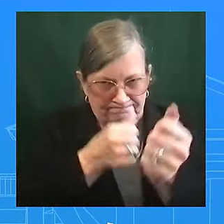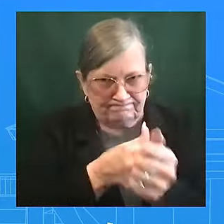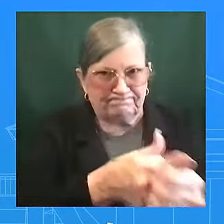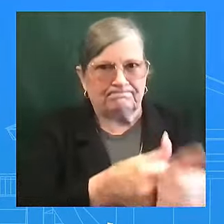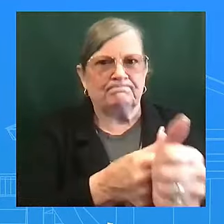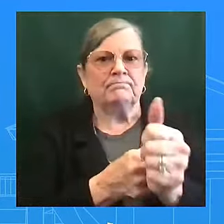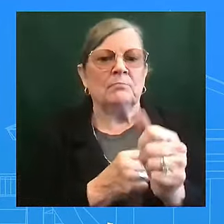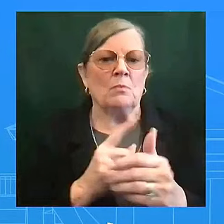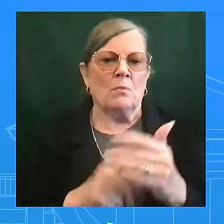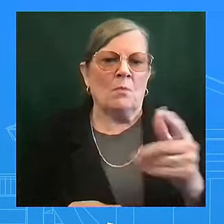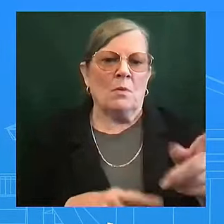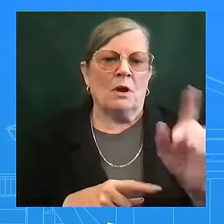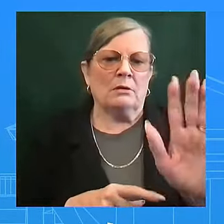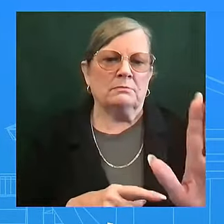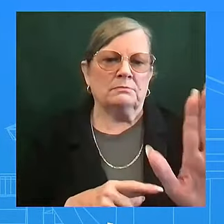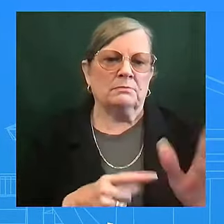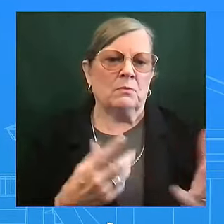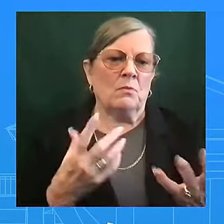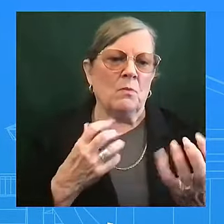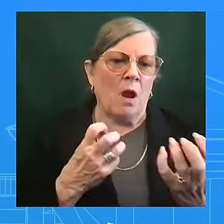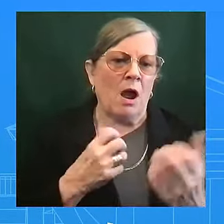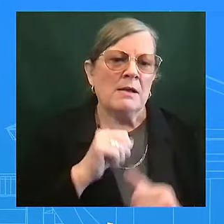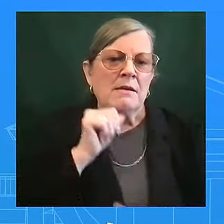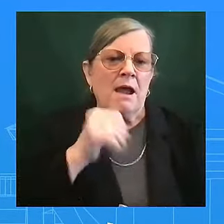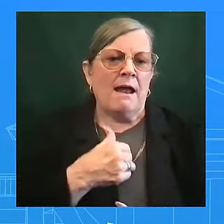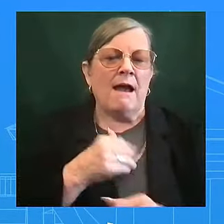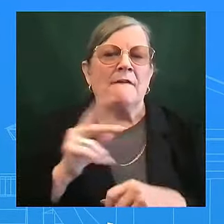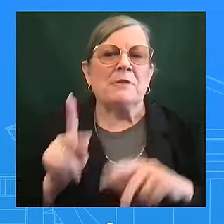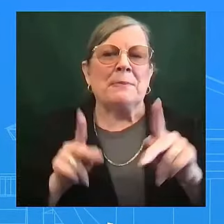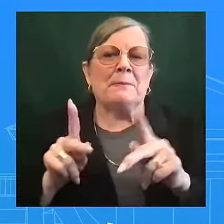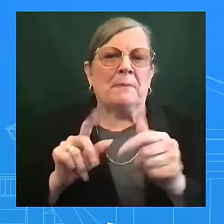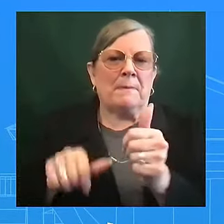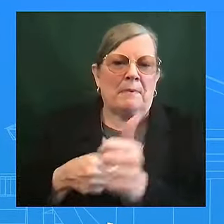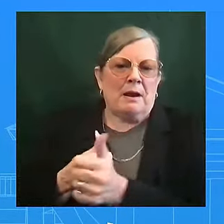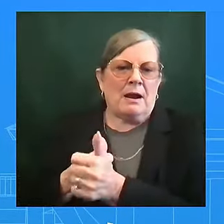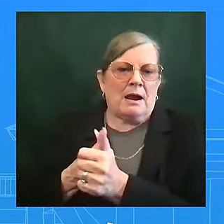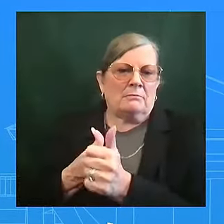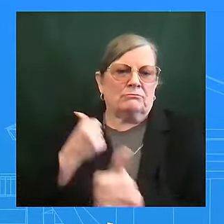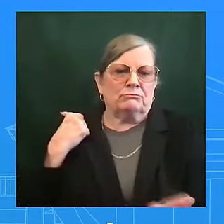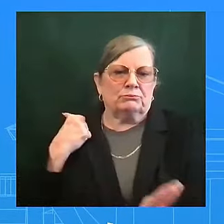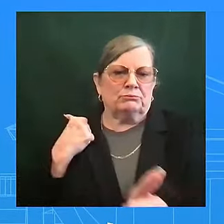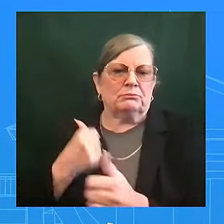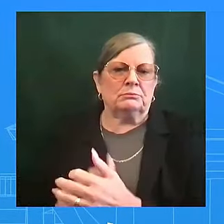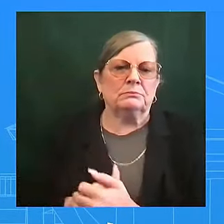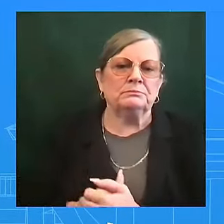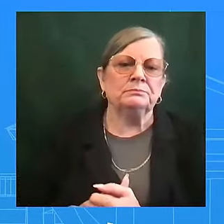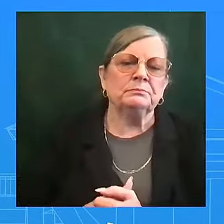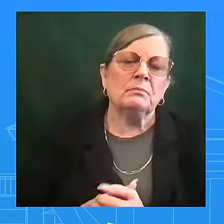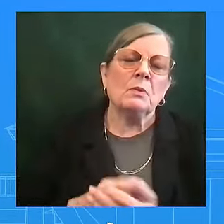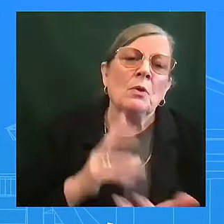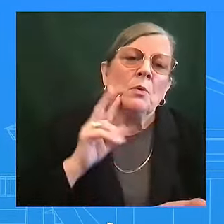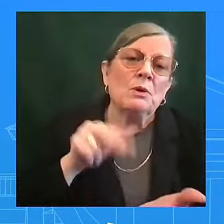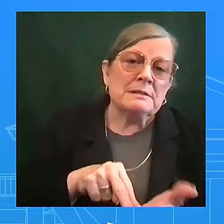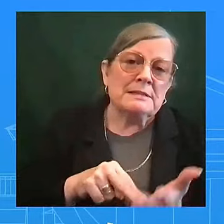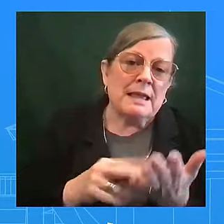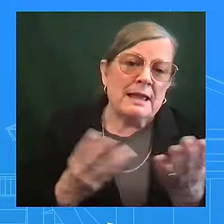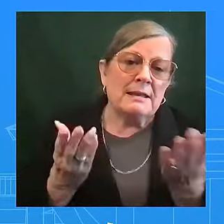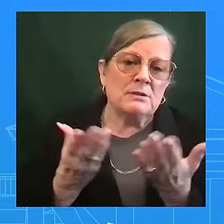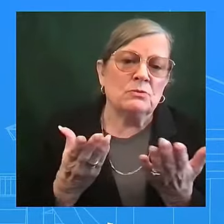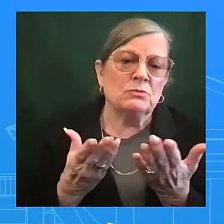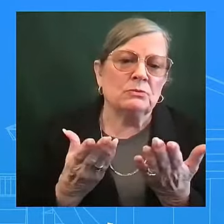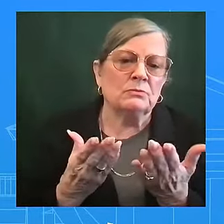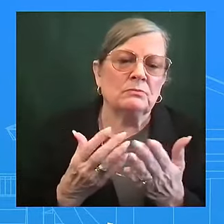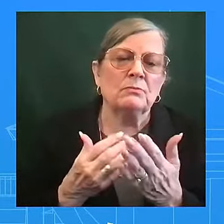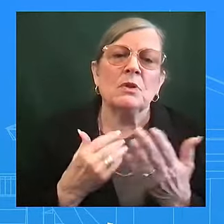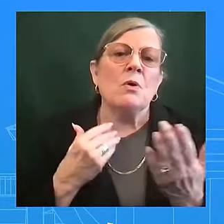stand here and label the vice president. The senator has every right to say whatever he wants to say. What I can say is the president agrees with her bold